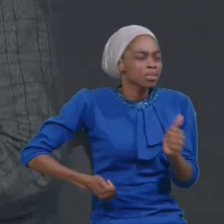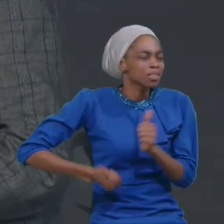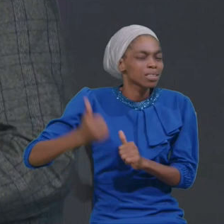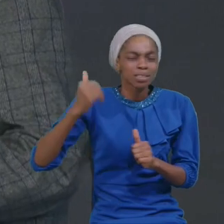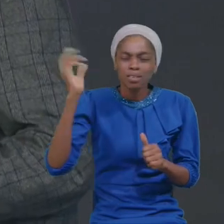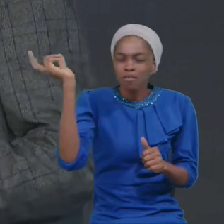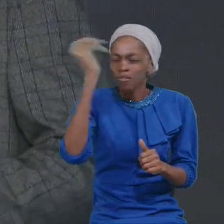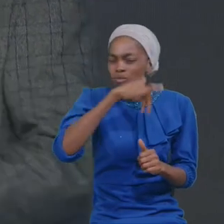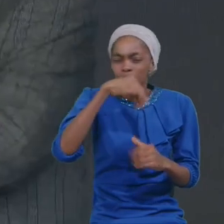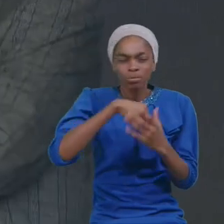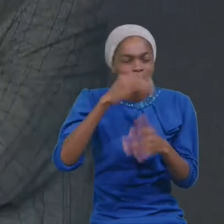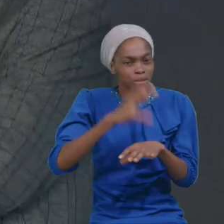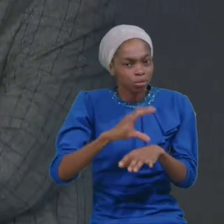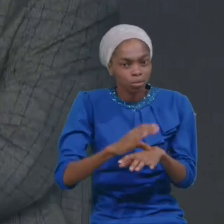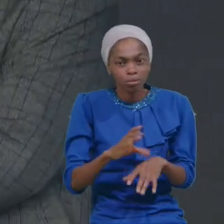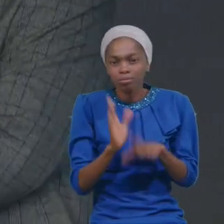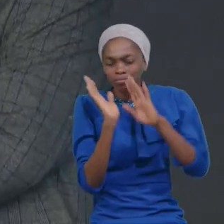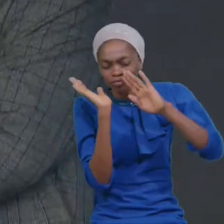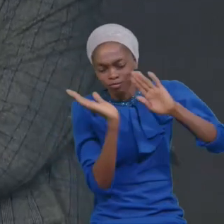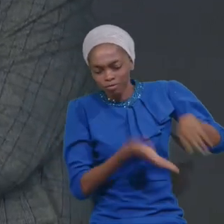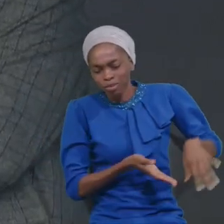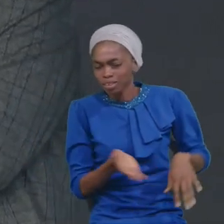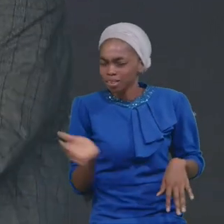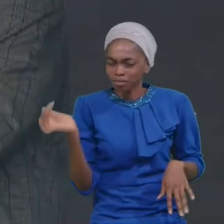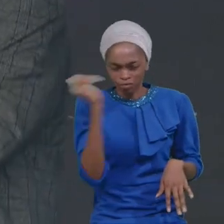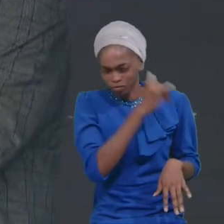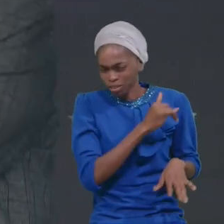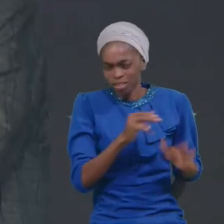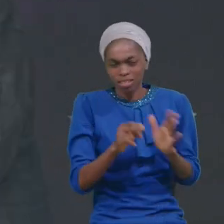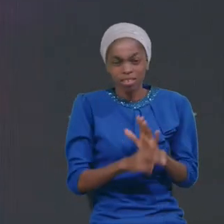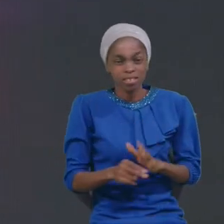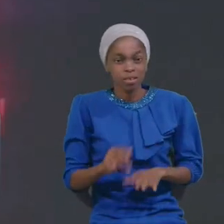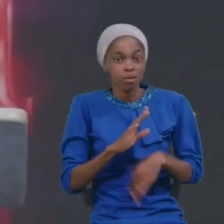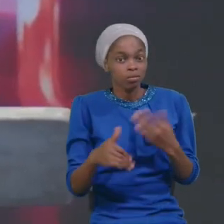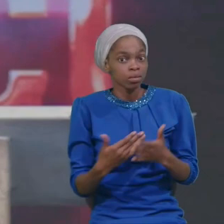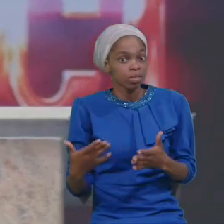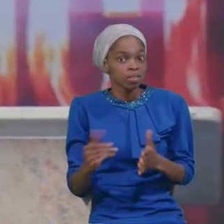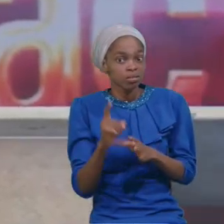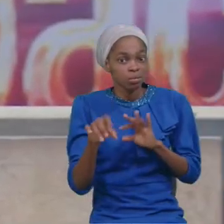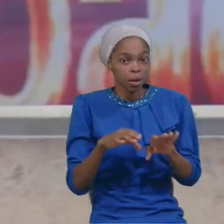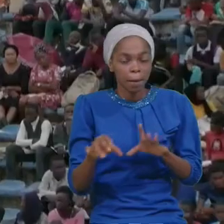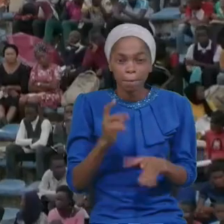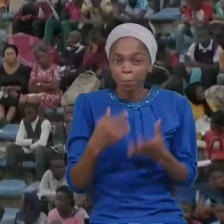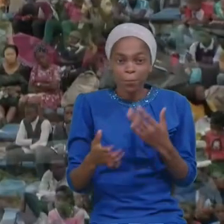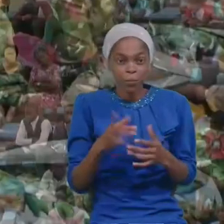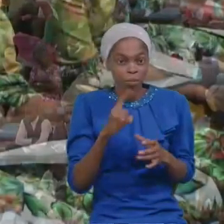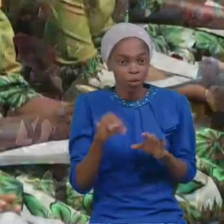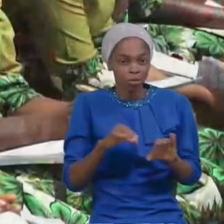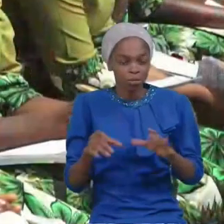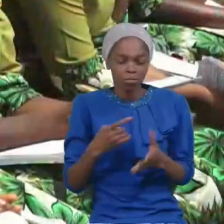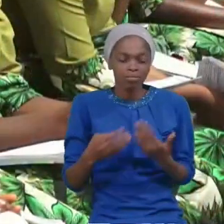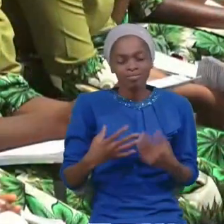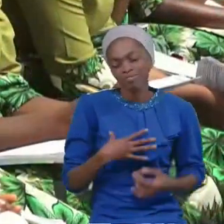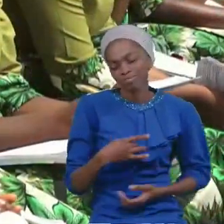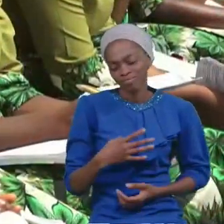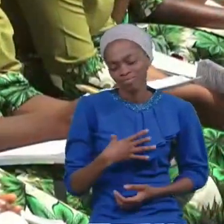I'm doing, it may look interesting, I may be excited with it, but it's not preparing me for the future.